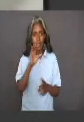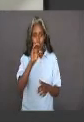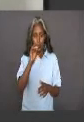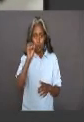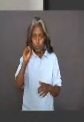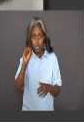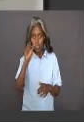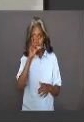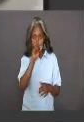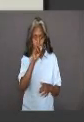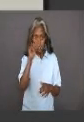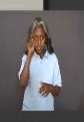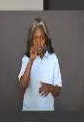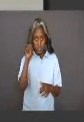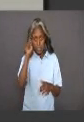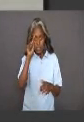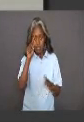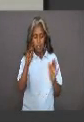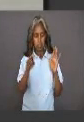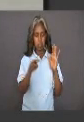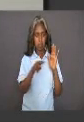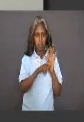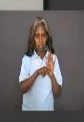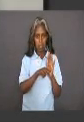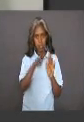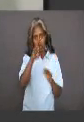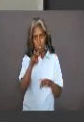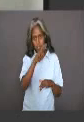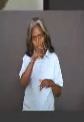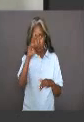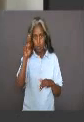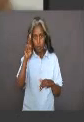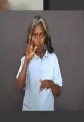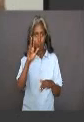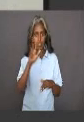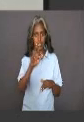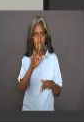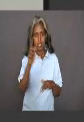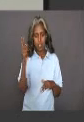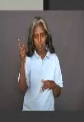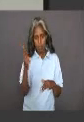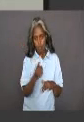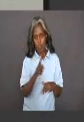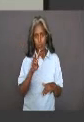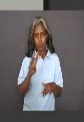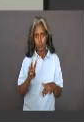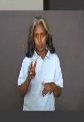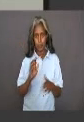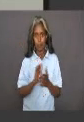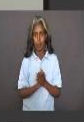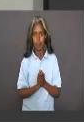Cosine 30 degrees is negative the square root of 3 over 2.